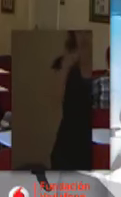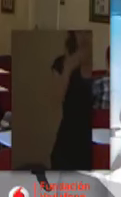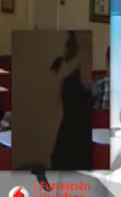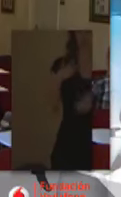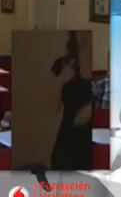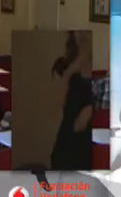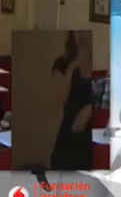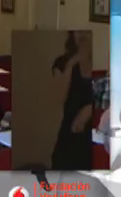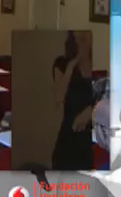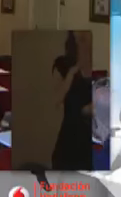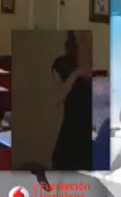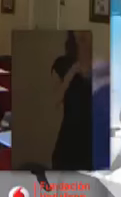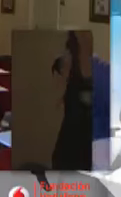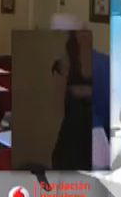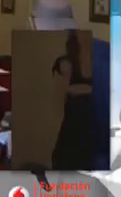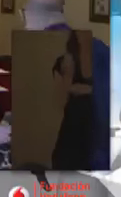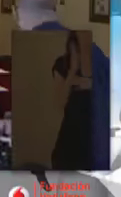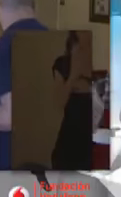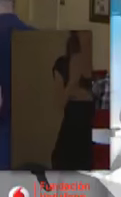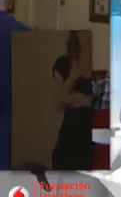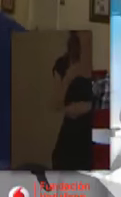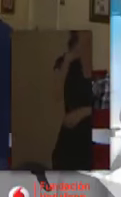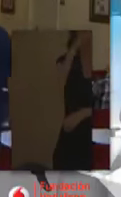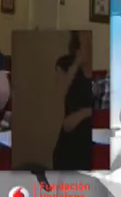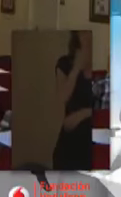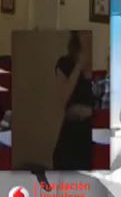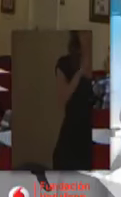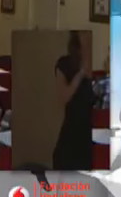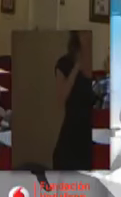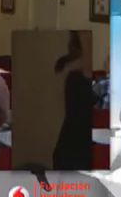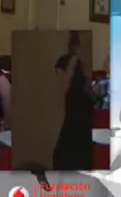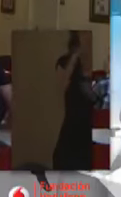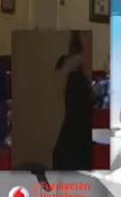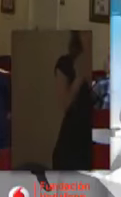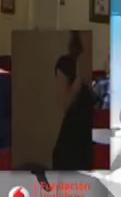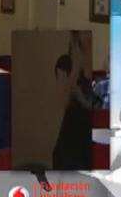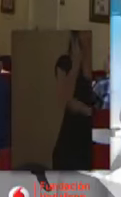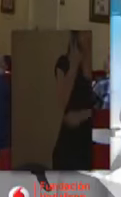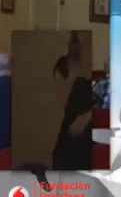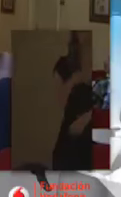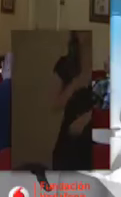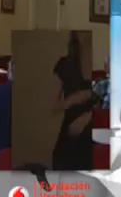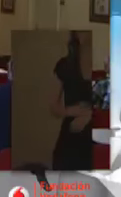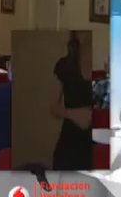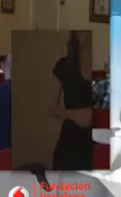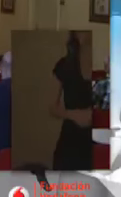CTIC. Okay, I'll give you the floor. Thank you. I'm not sure if the presentation is ready, the screen.